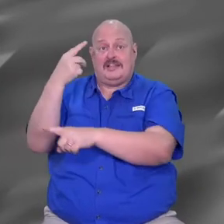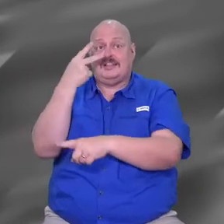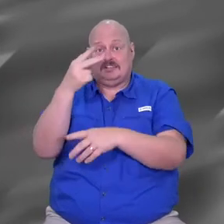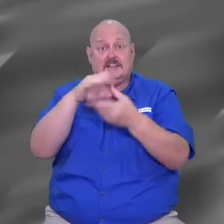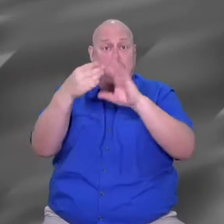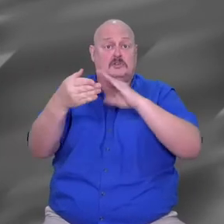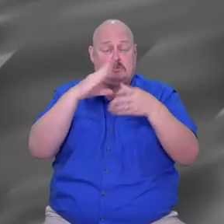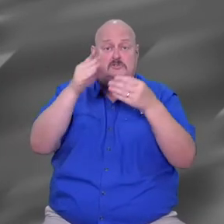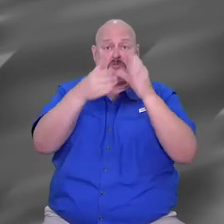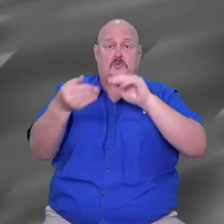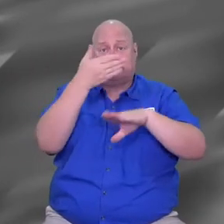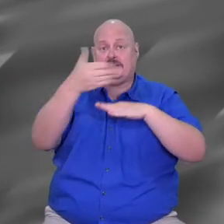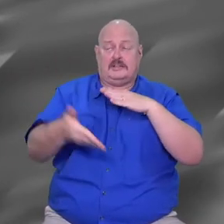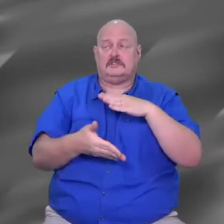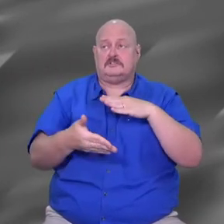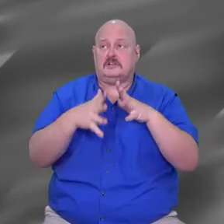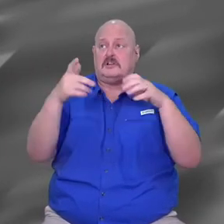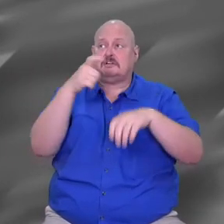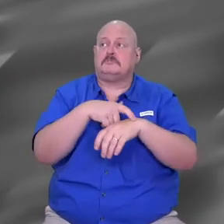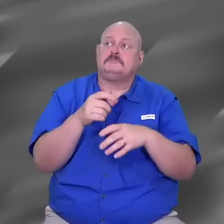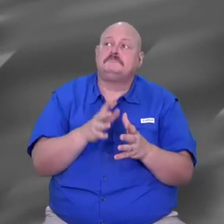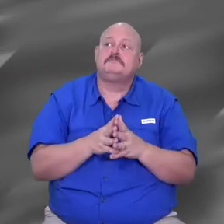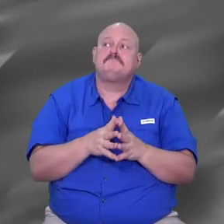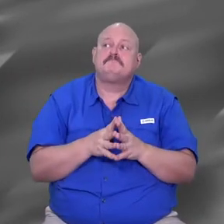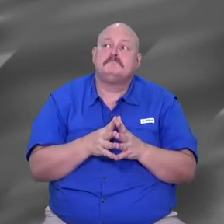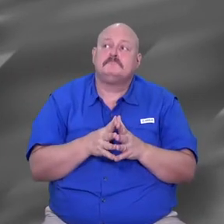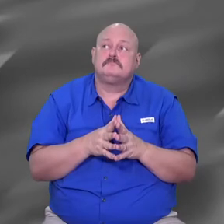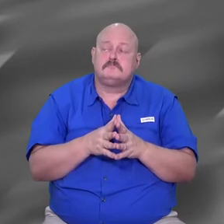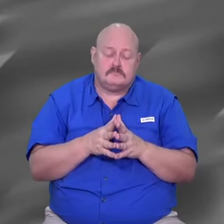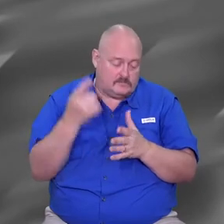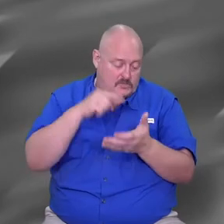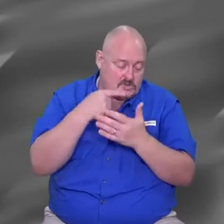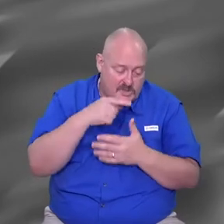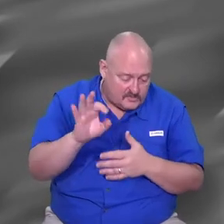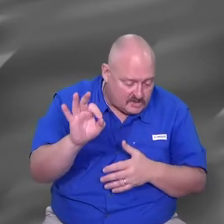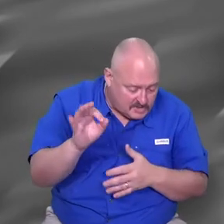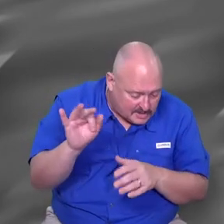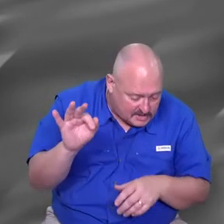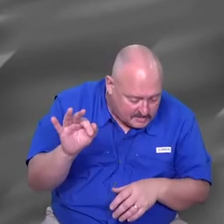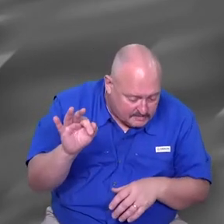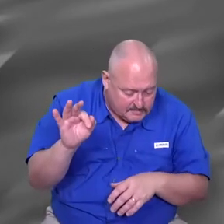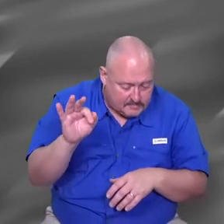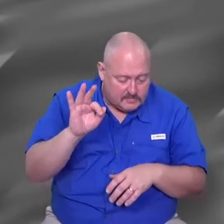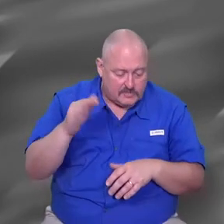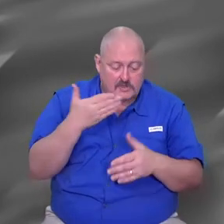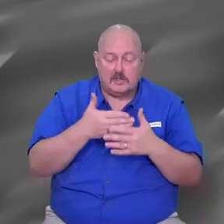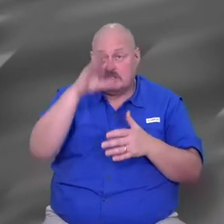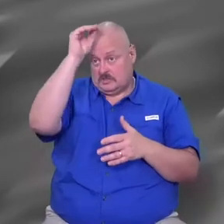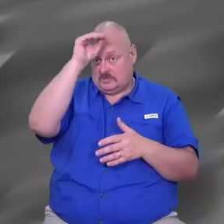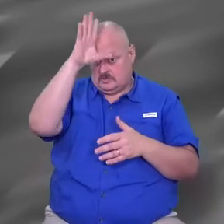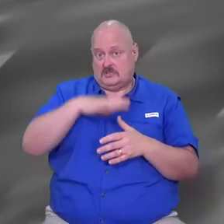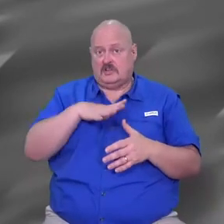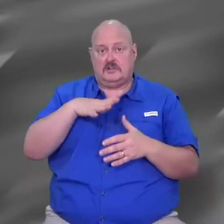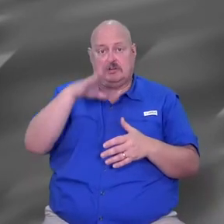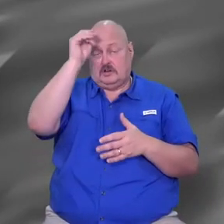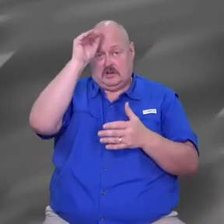story ends a whole lot of times, do we not? Notice what it says in verse 19, the goodman is not at